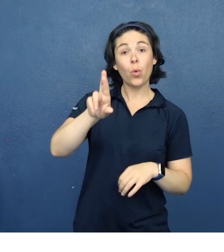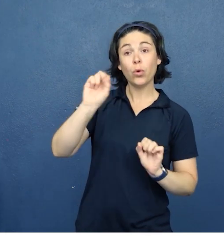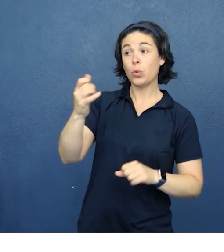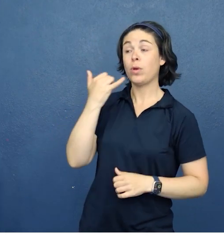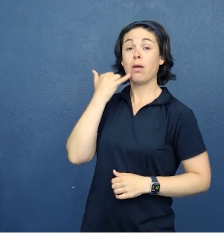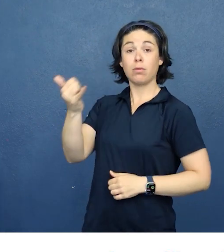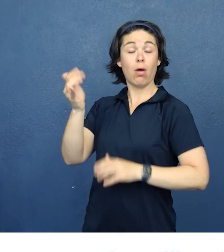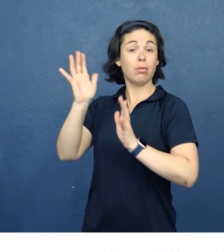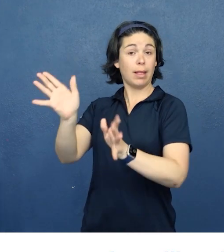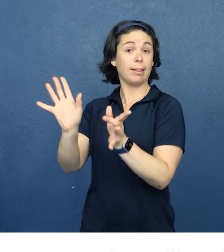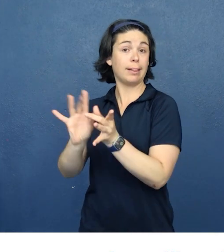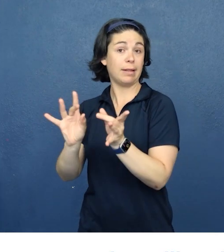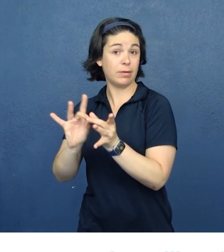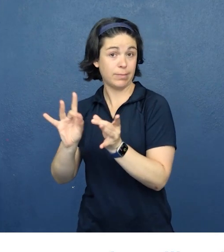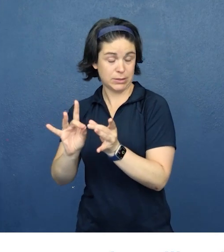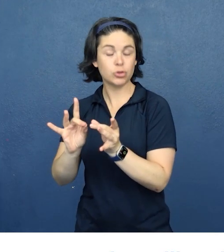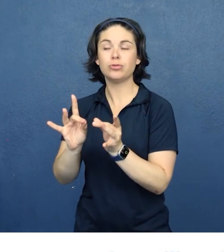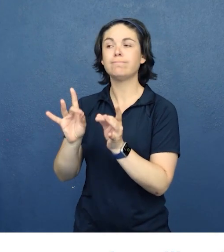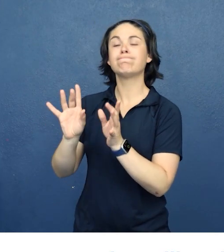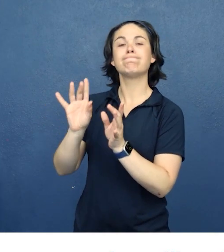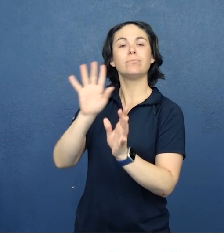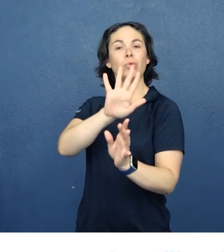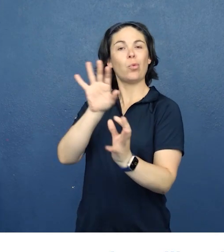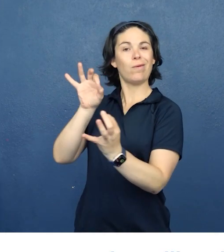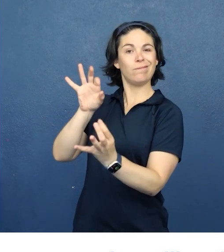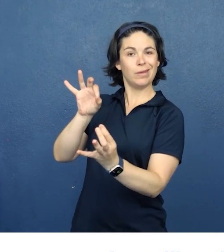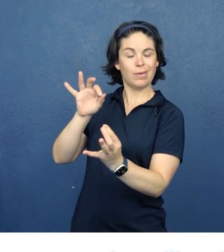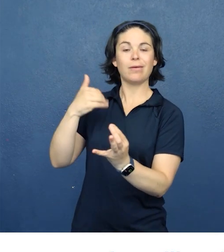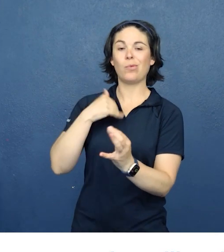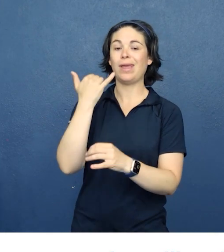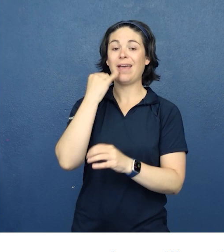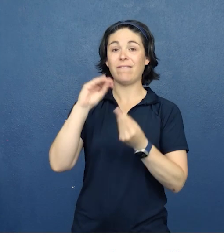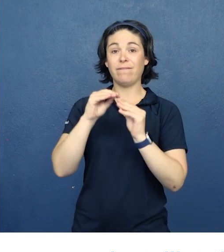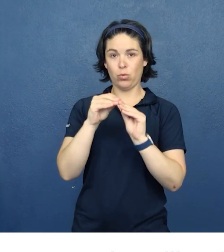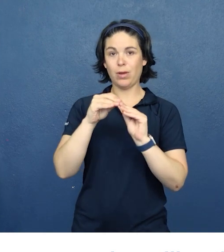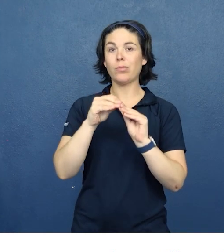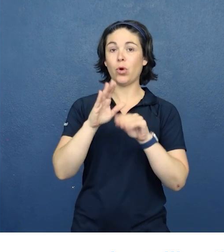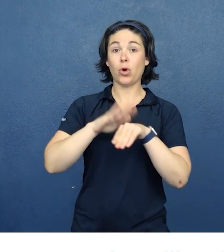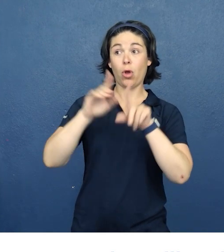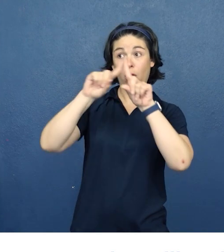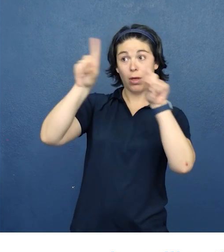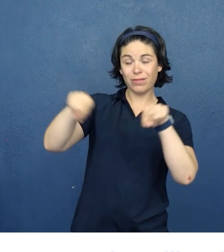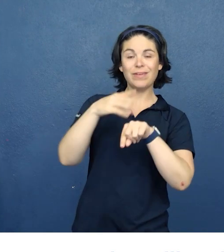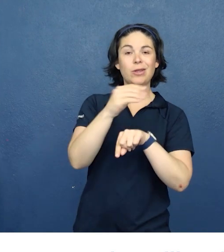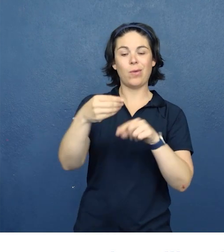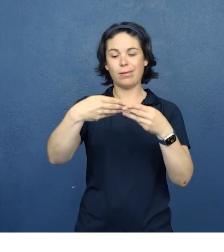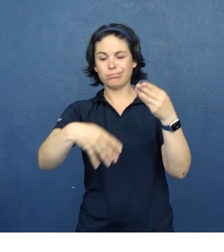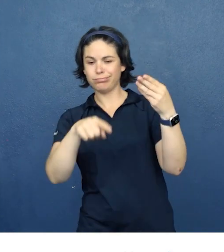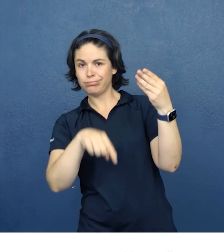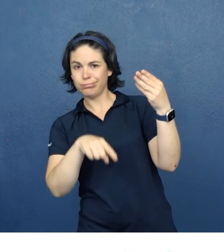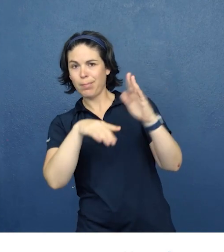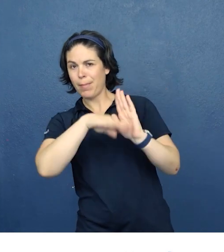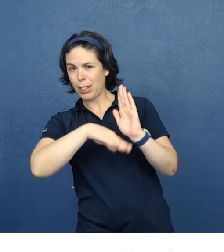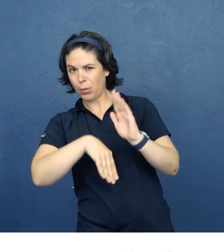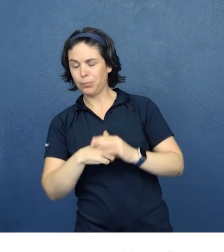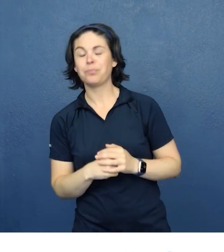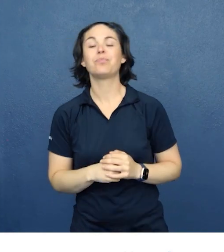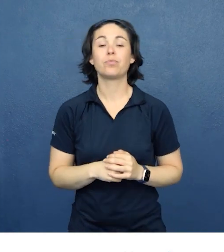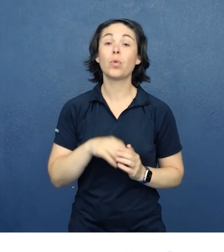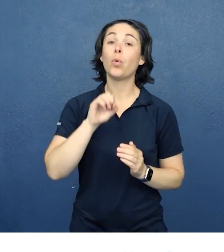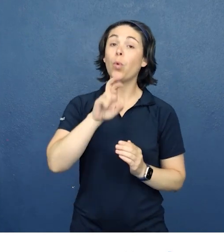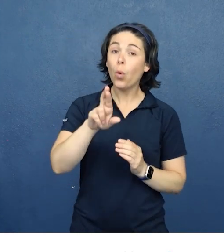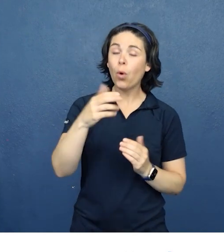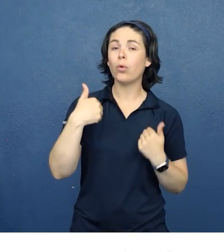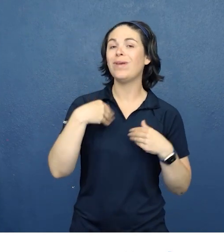give verbal feedback by calling the MHSA feedback voicemail using the phone number also posted with this video. Or attend